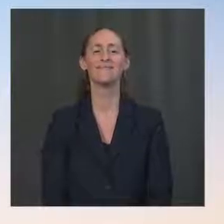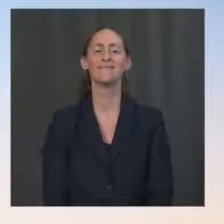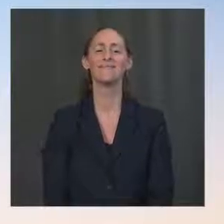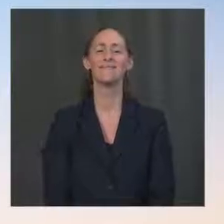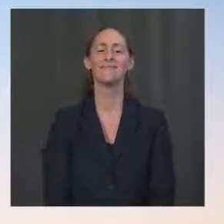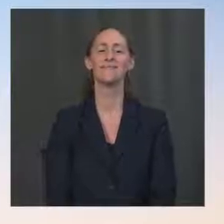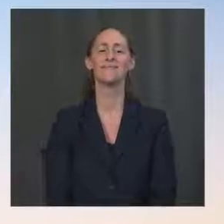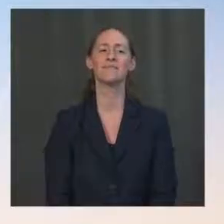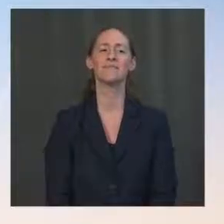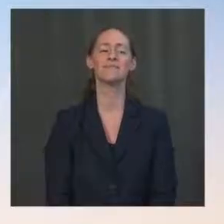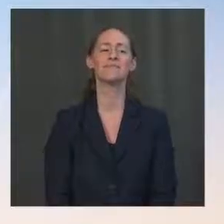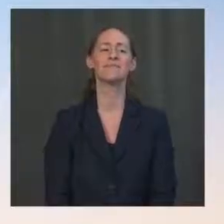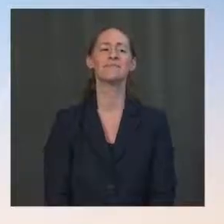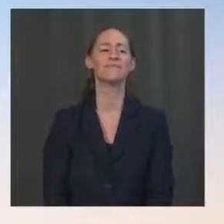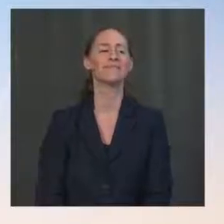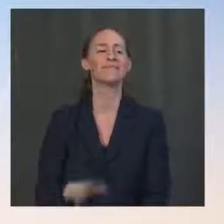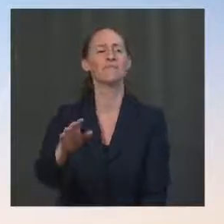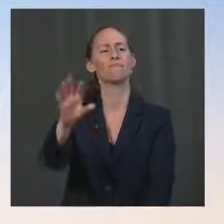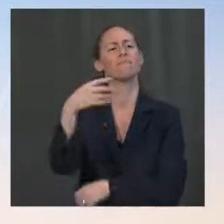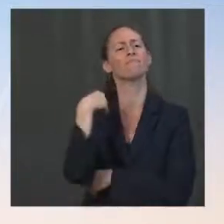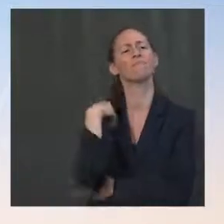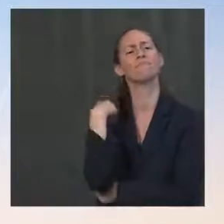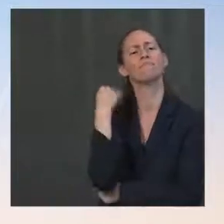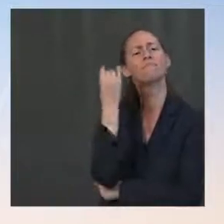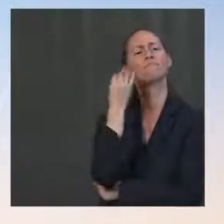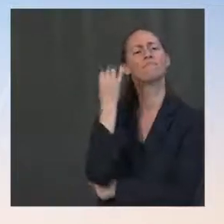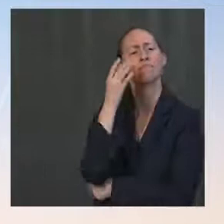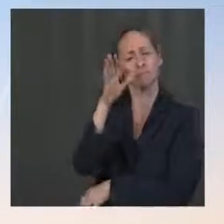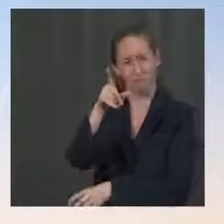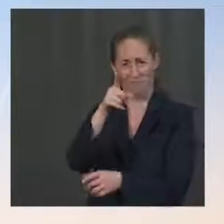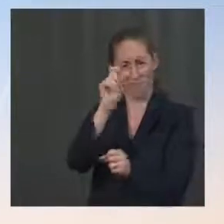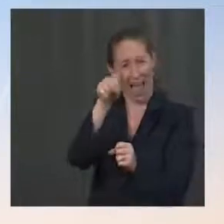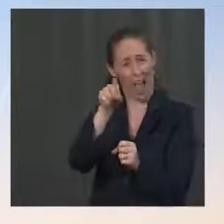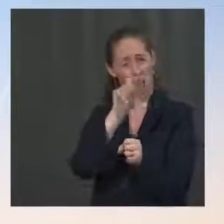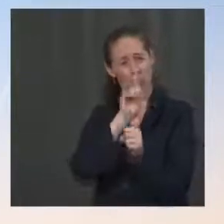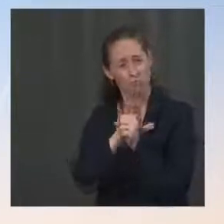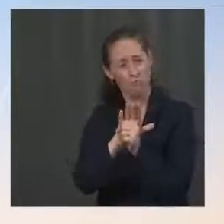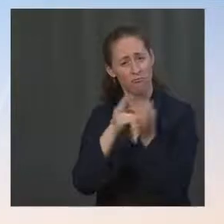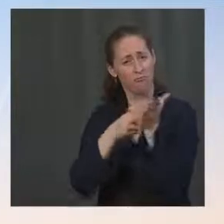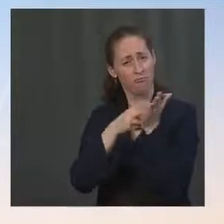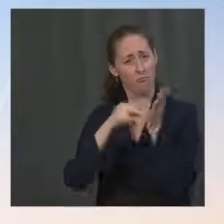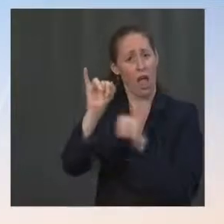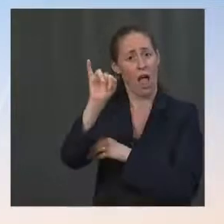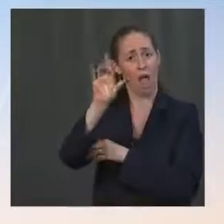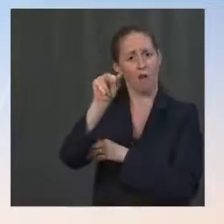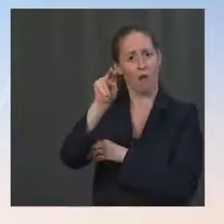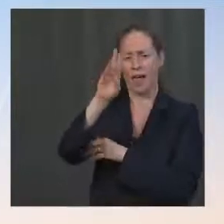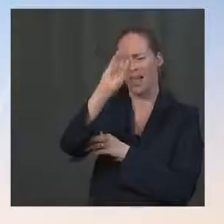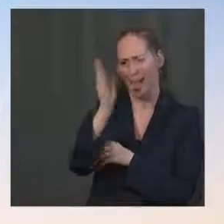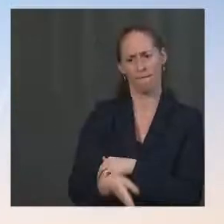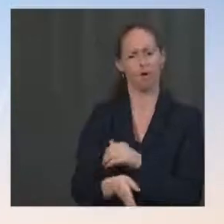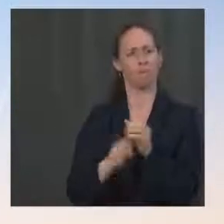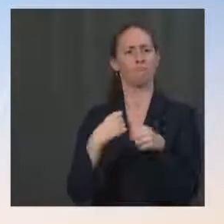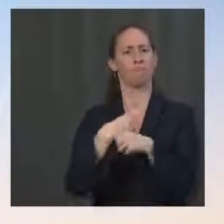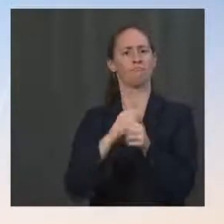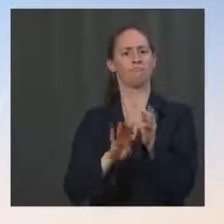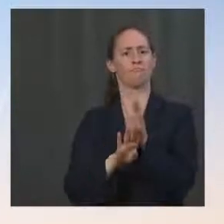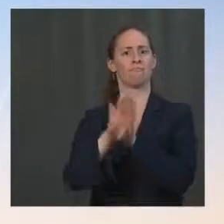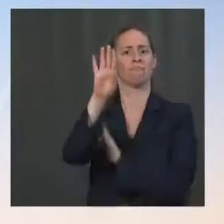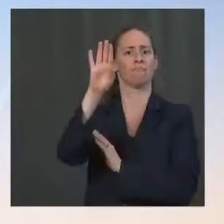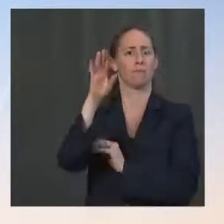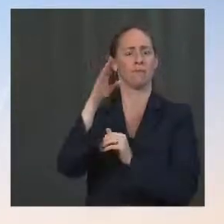To ensure Iran never develops a nuclear weapon, President Biden told the Israeli Prime Minister